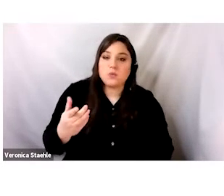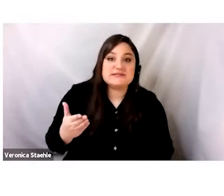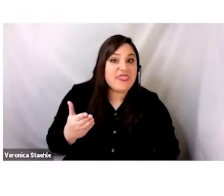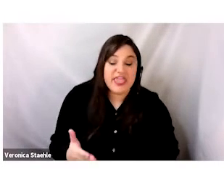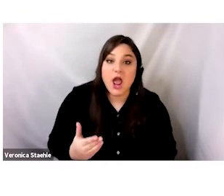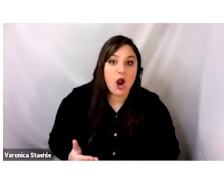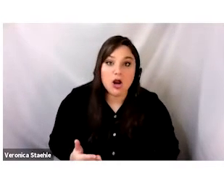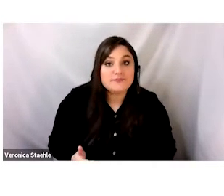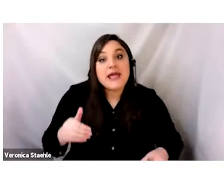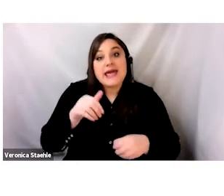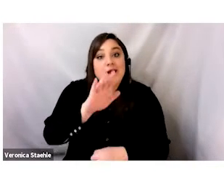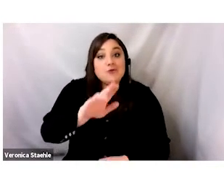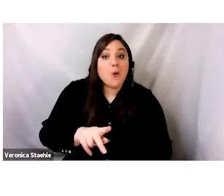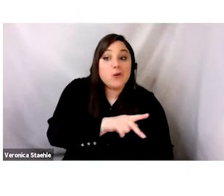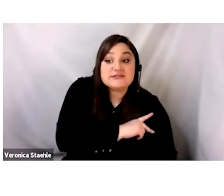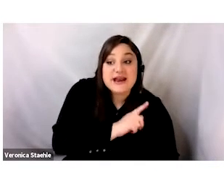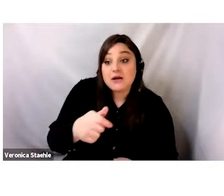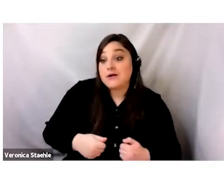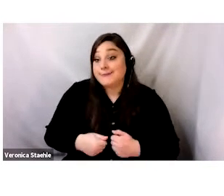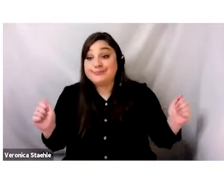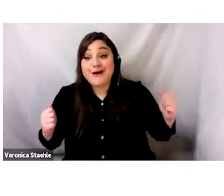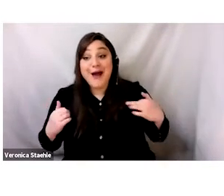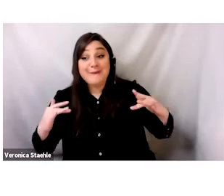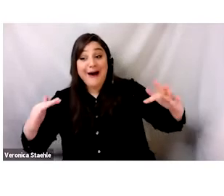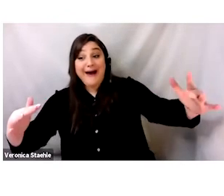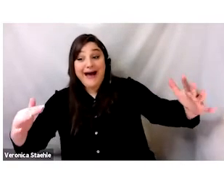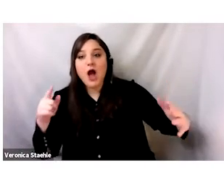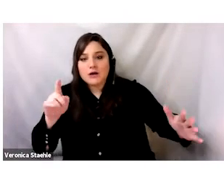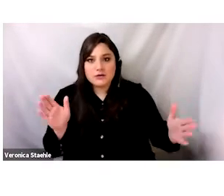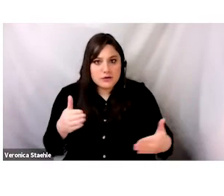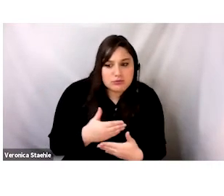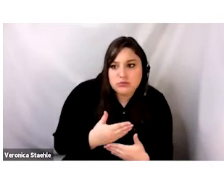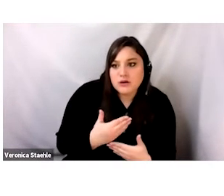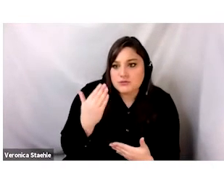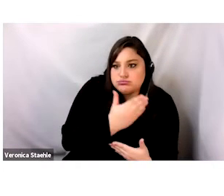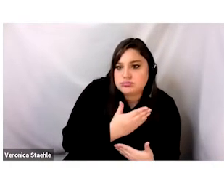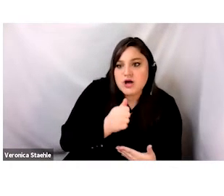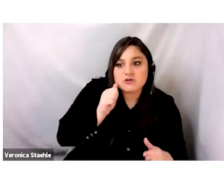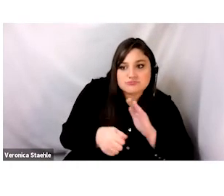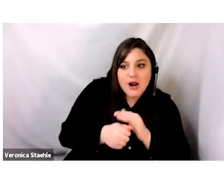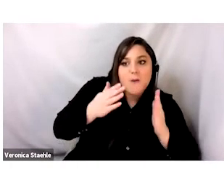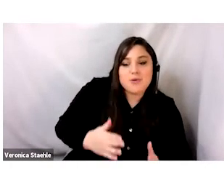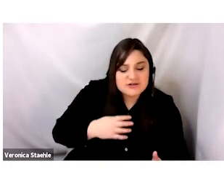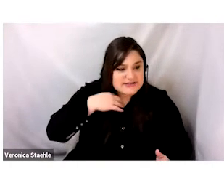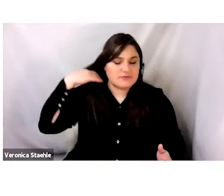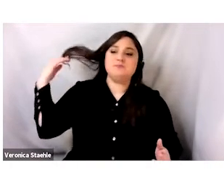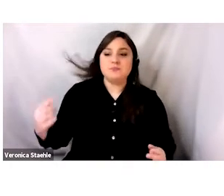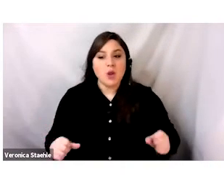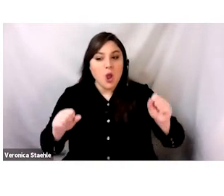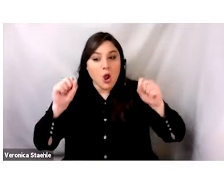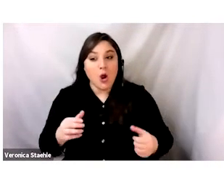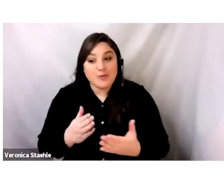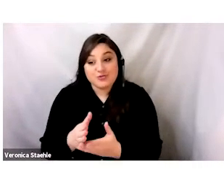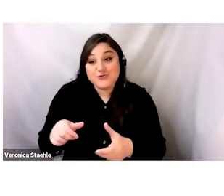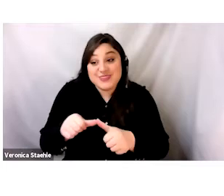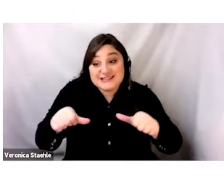type. You could be introvert, ambivert, extrovert. It could be in, the spaces that you're in. Has the